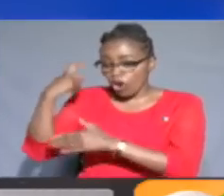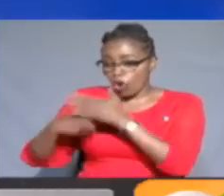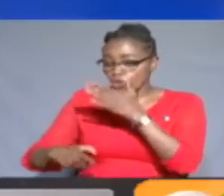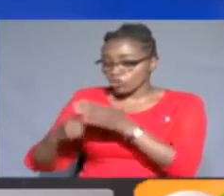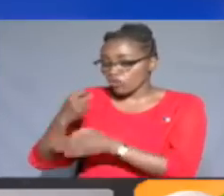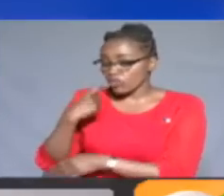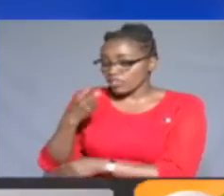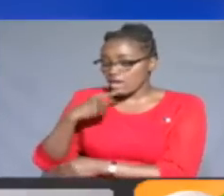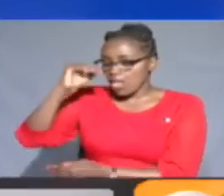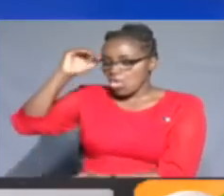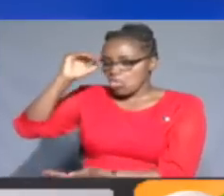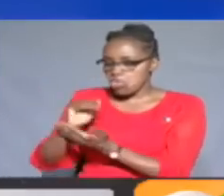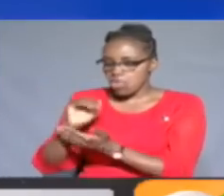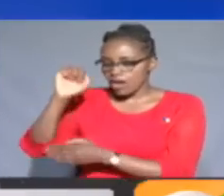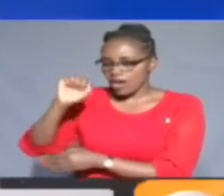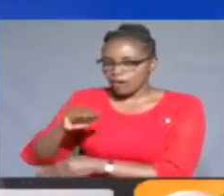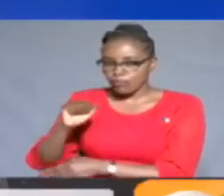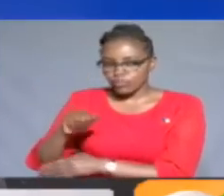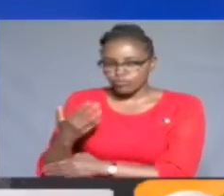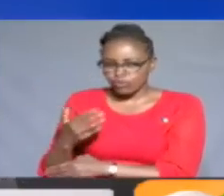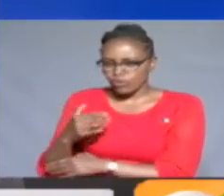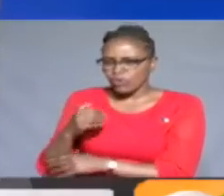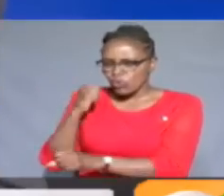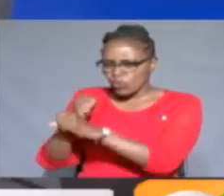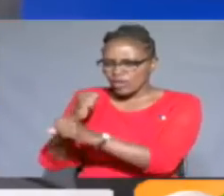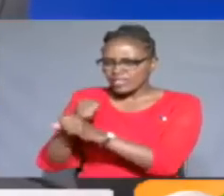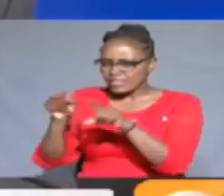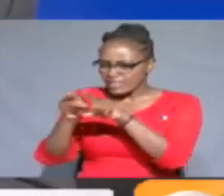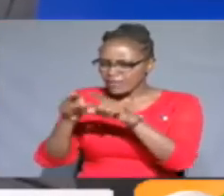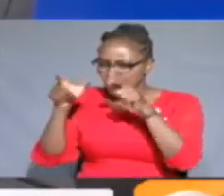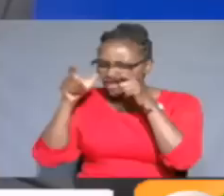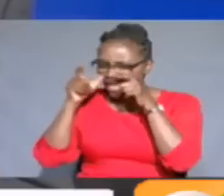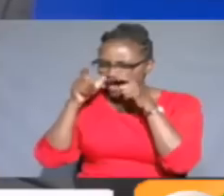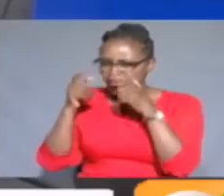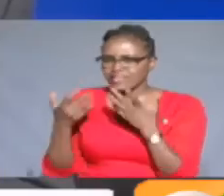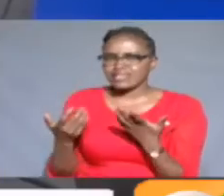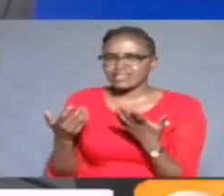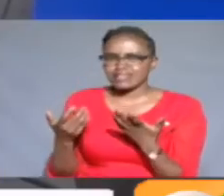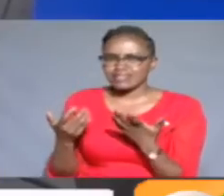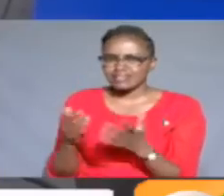of drugs come down. That is what we did with HIV. Mm-hmm.